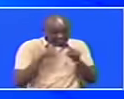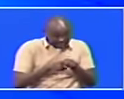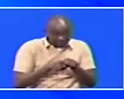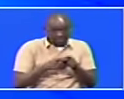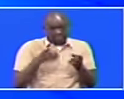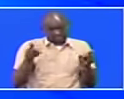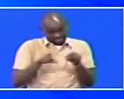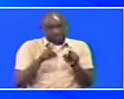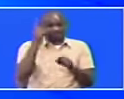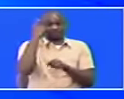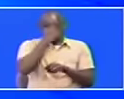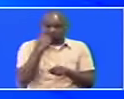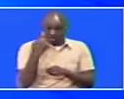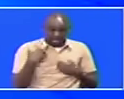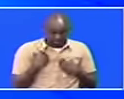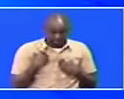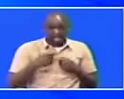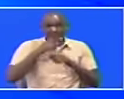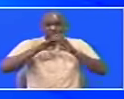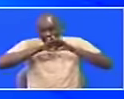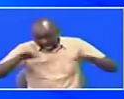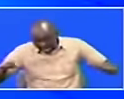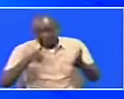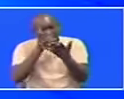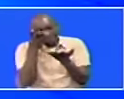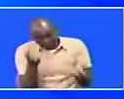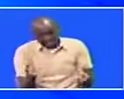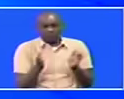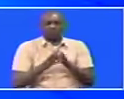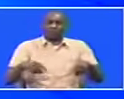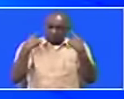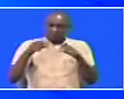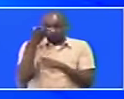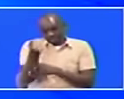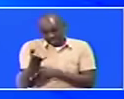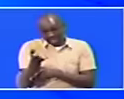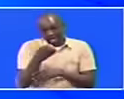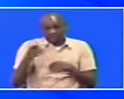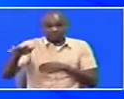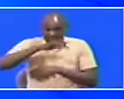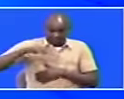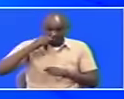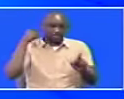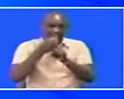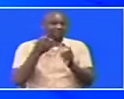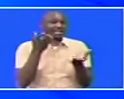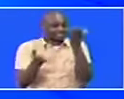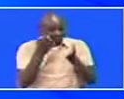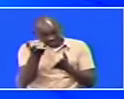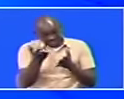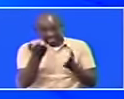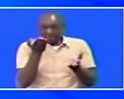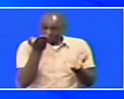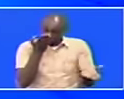that gripped phase one. Matters land compensation and a controversial environmental impact assessment that could